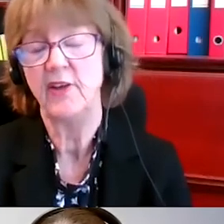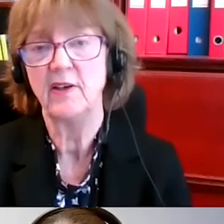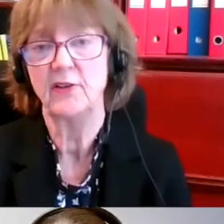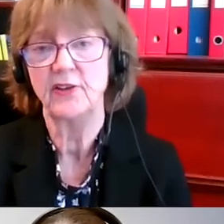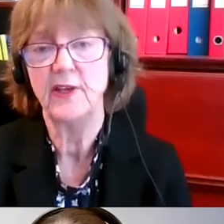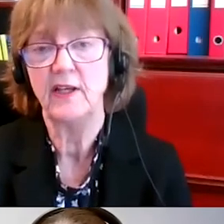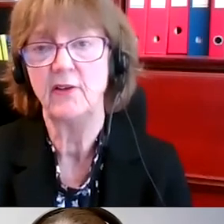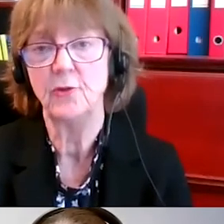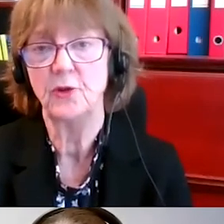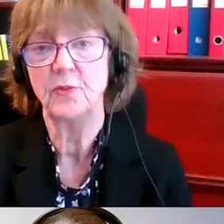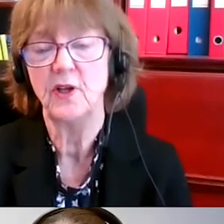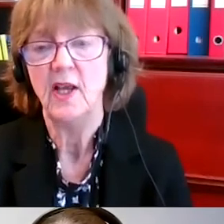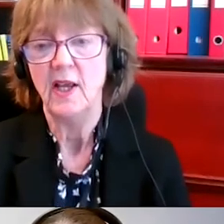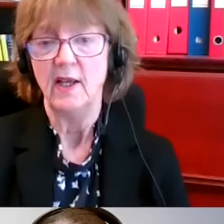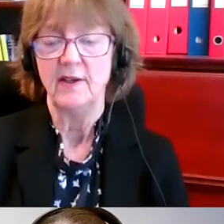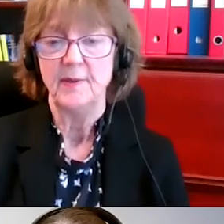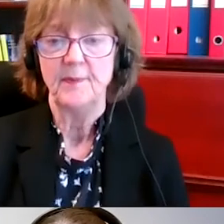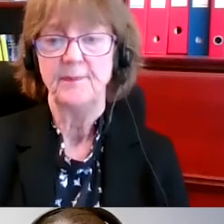at least the adults think it's not possible.